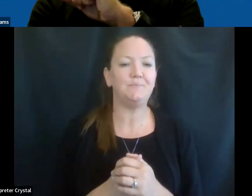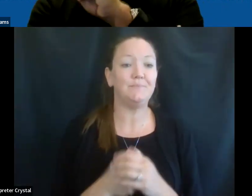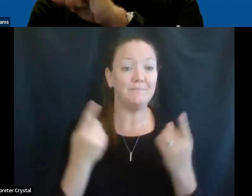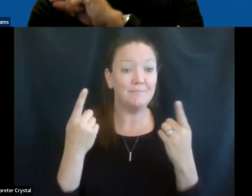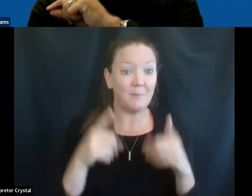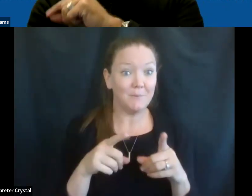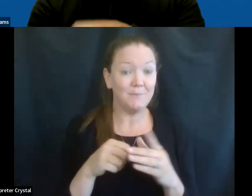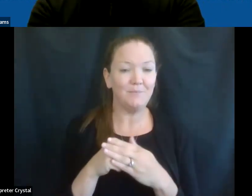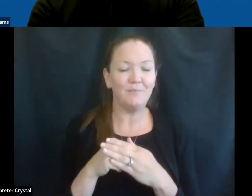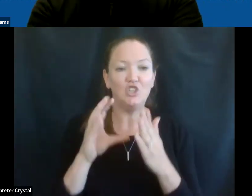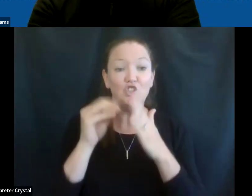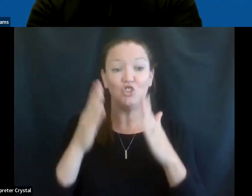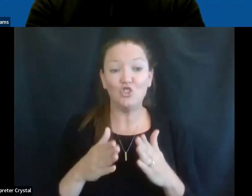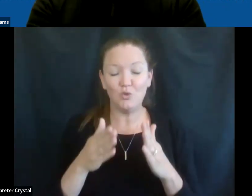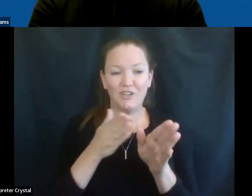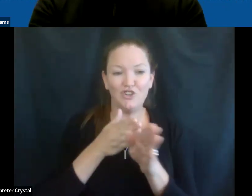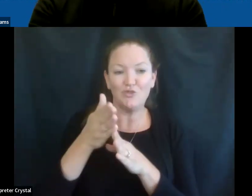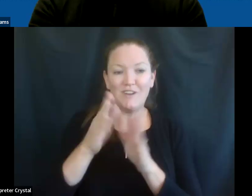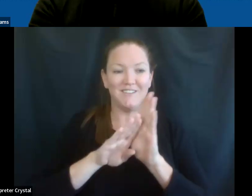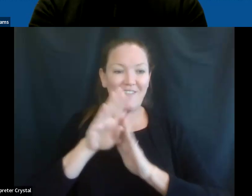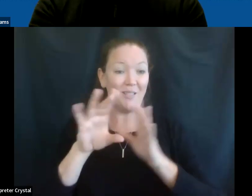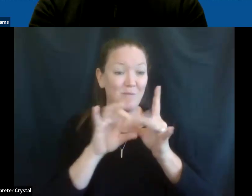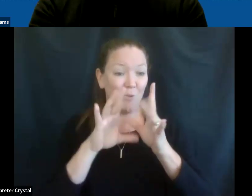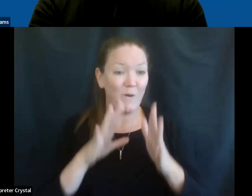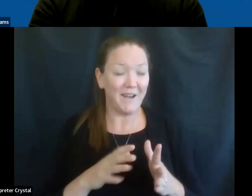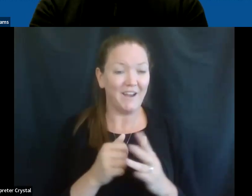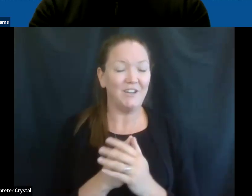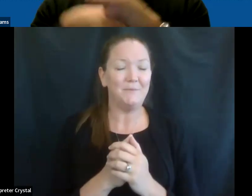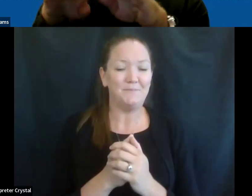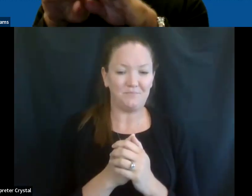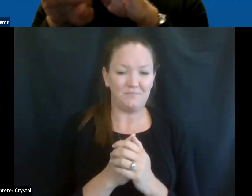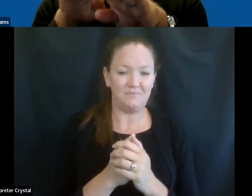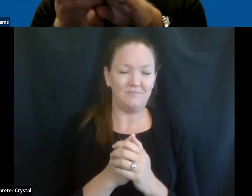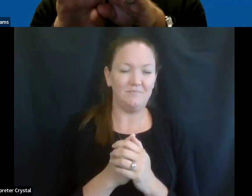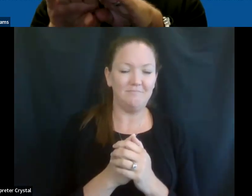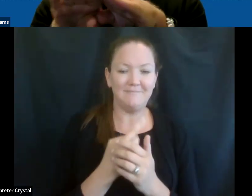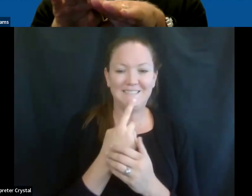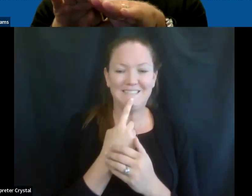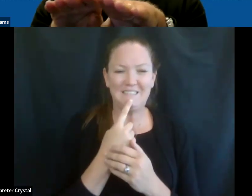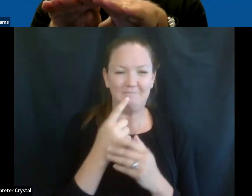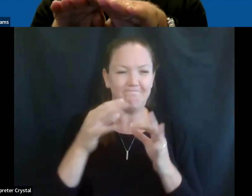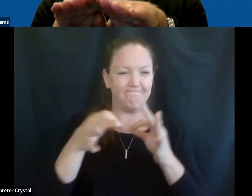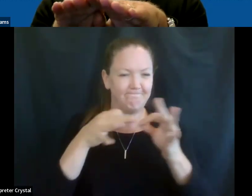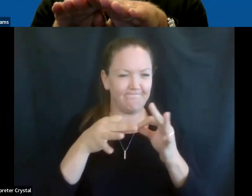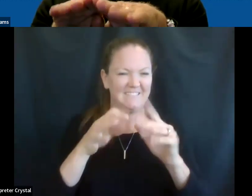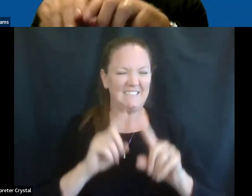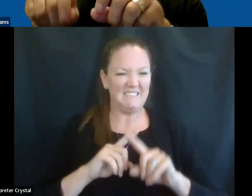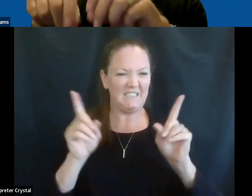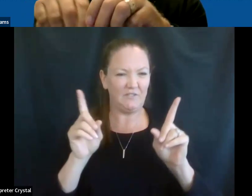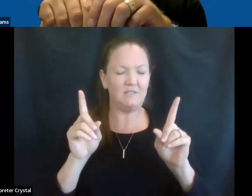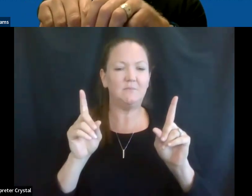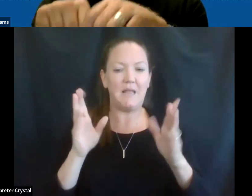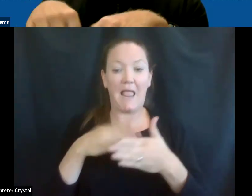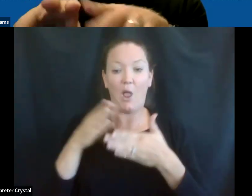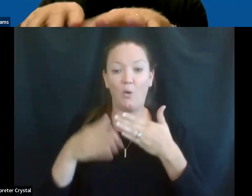student career development coordinator was talking about how the difference between outcomes with their students, where